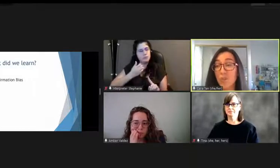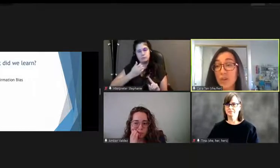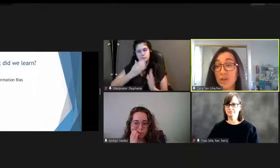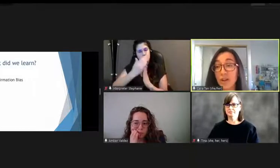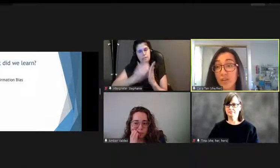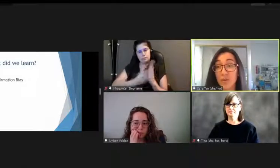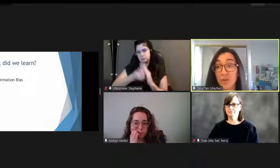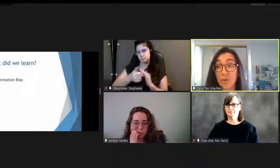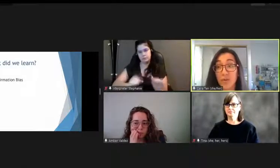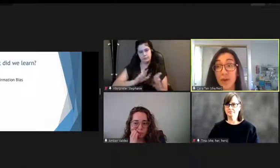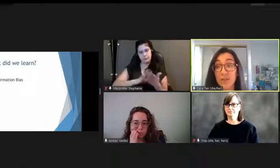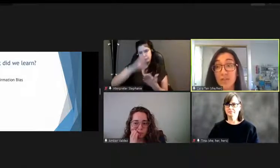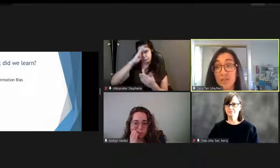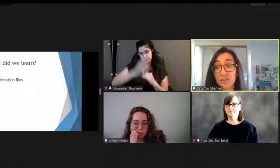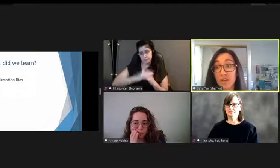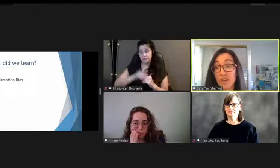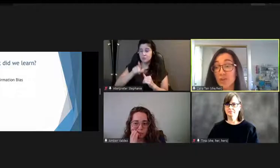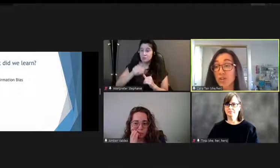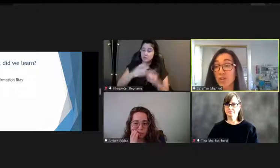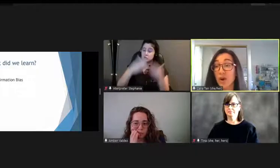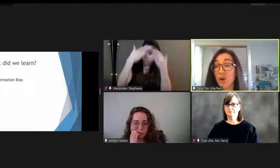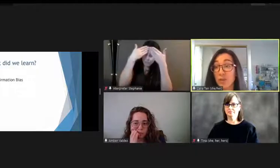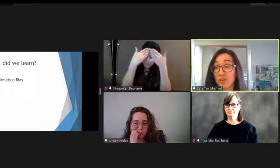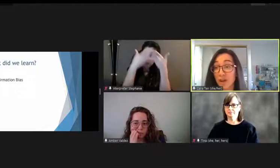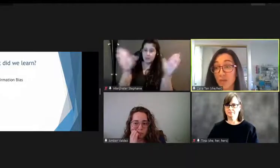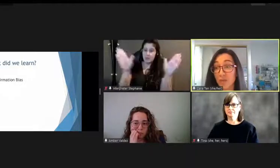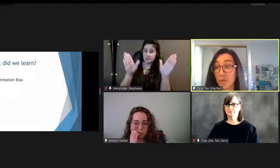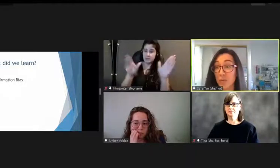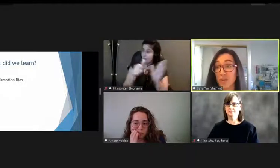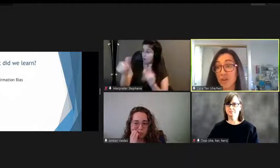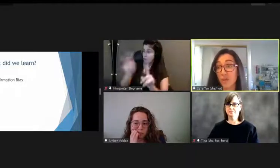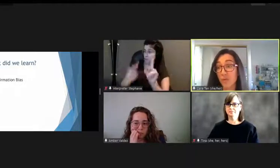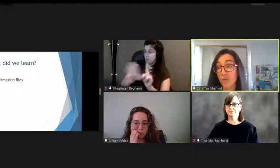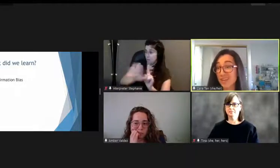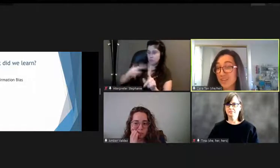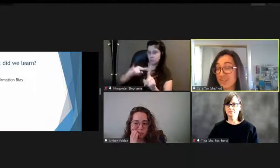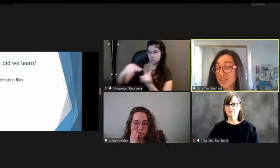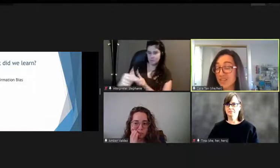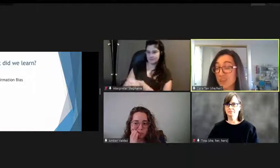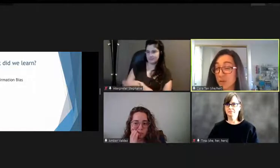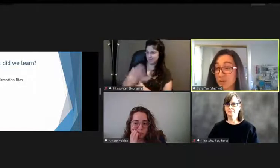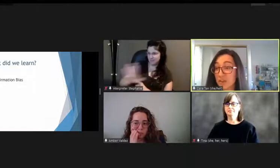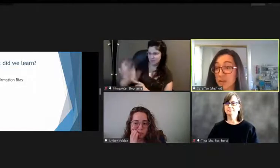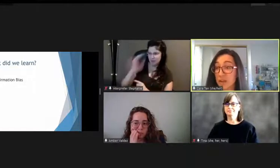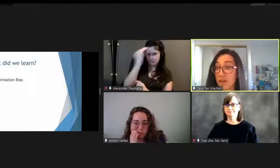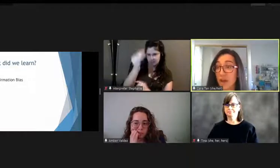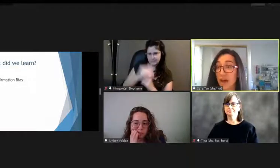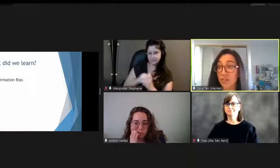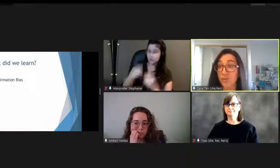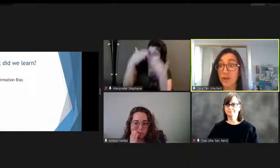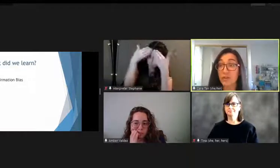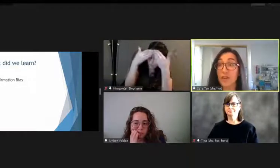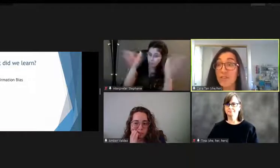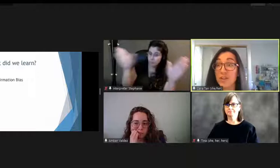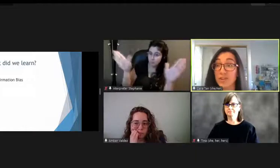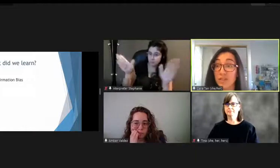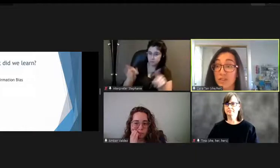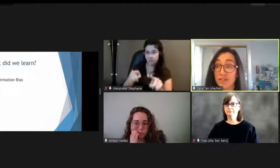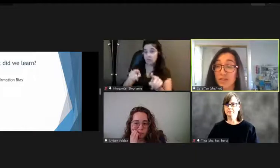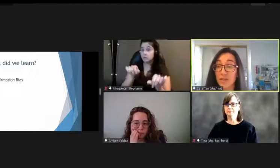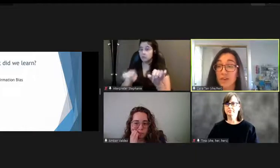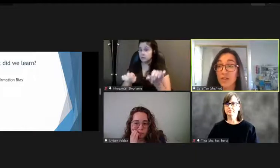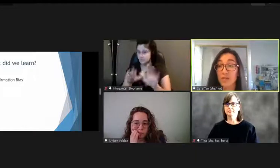be open to other people's perspectives. You need to be open to other people's opinions to some extent, right? And ask, what is your